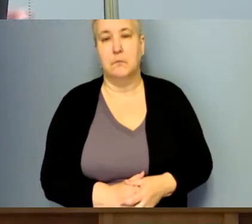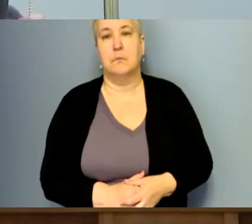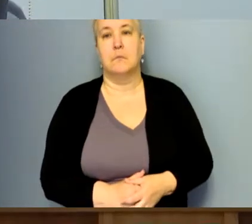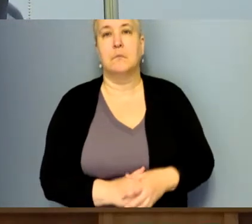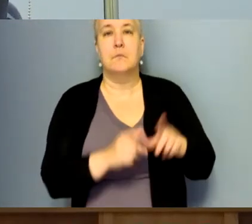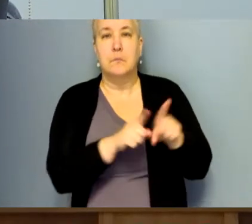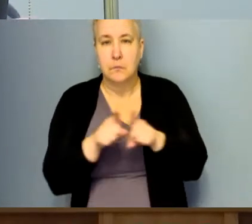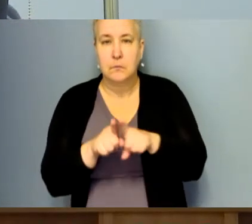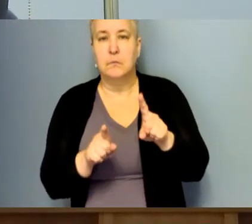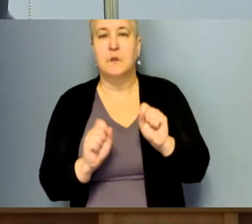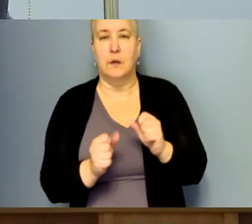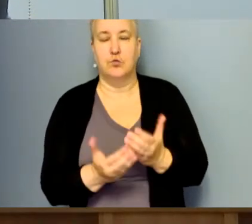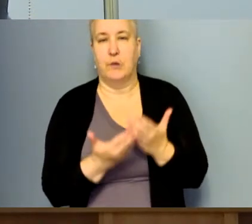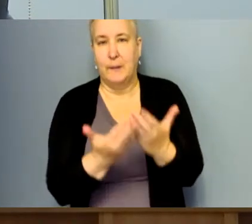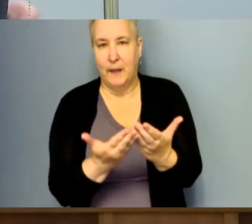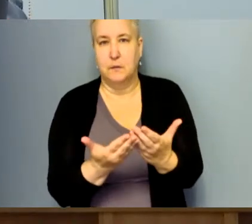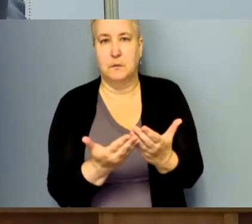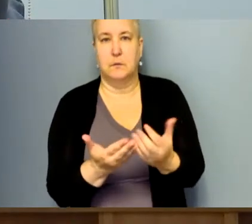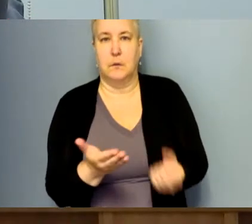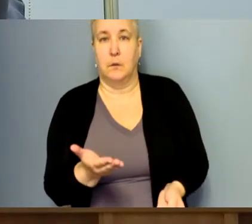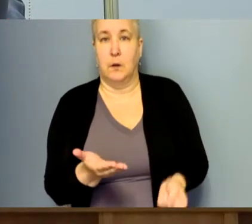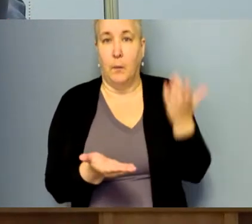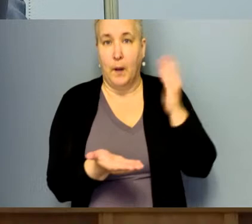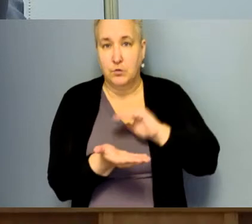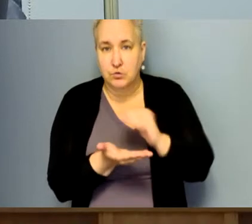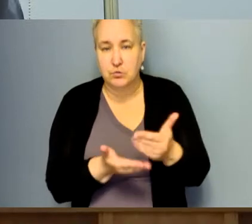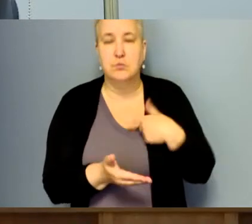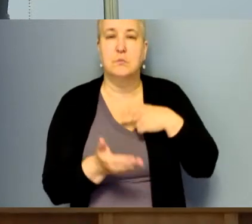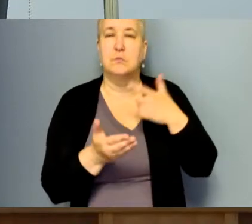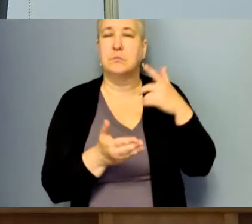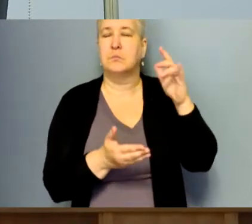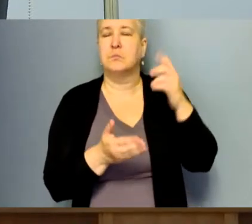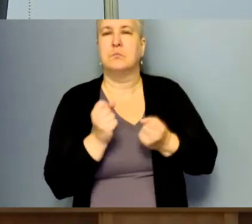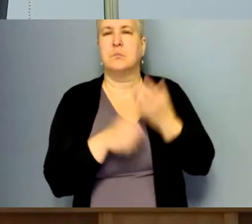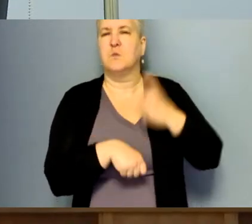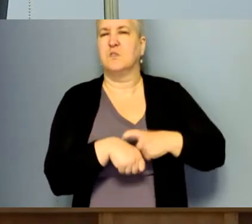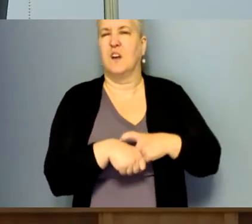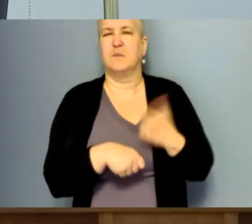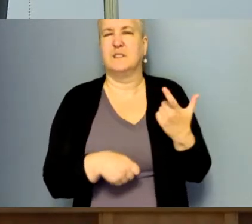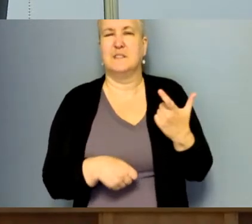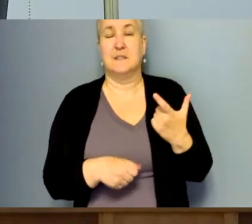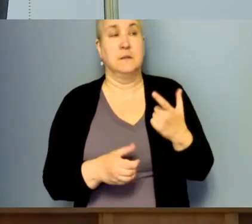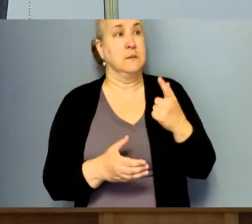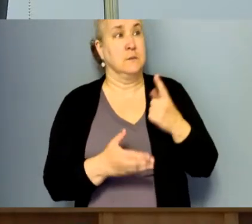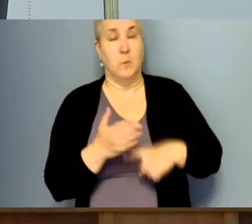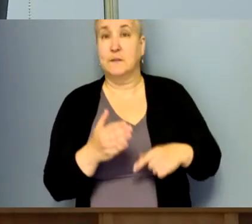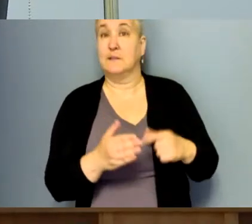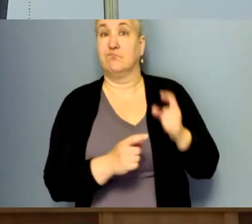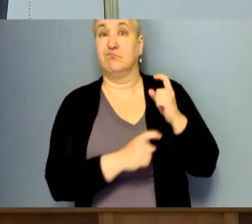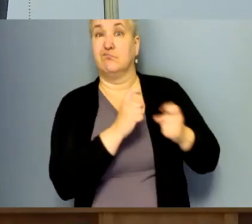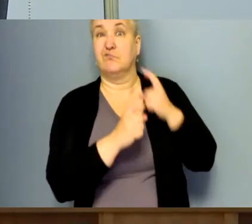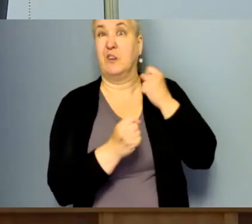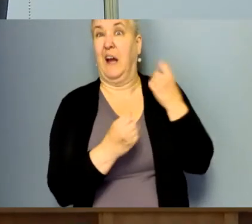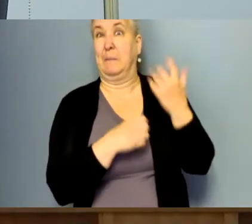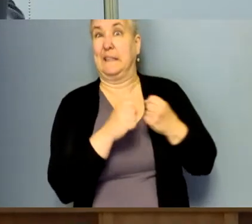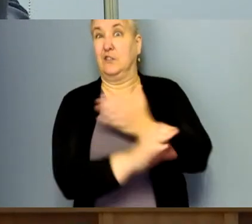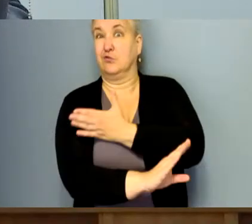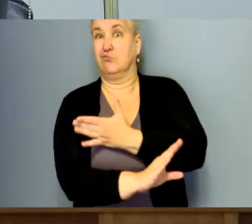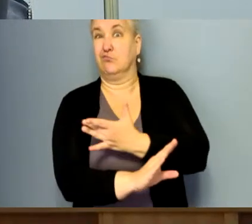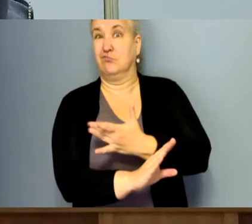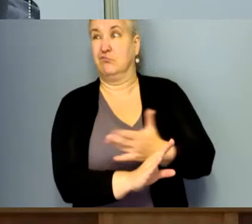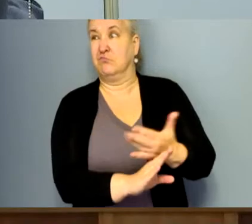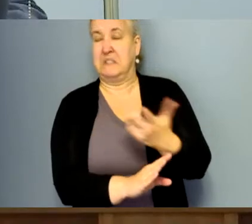can recommend an amount. Like I said, in most cases, it's just what the amount has been for the past however many years it's been on the list.